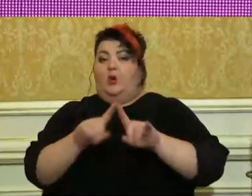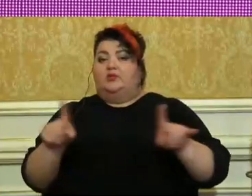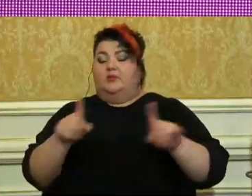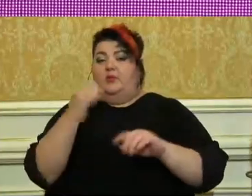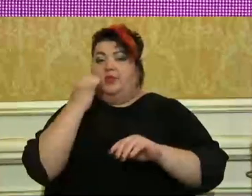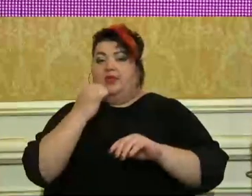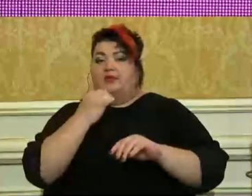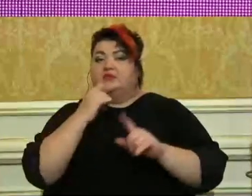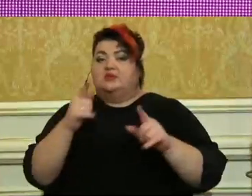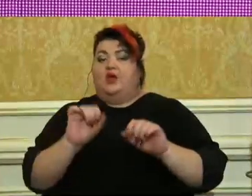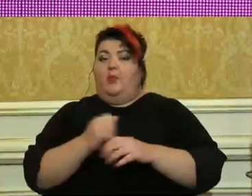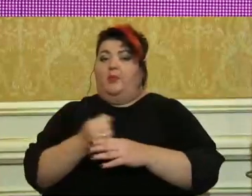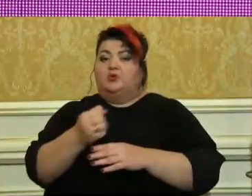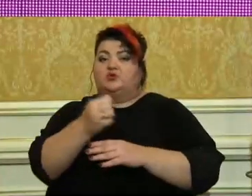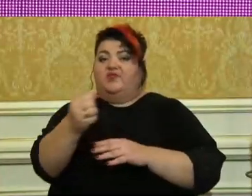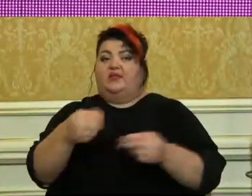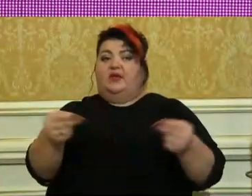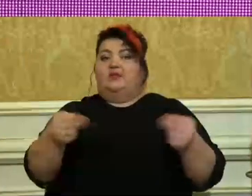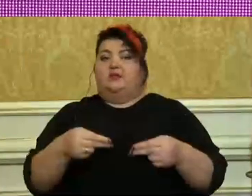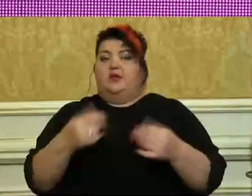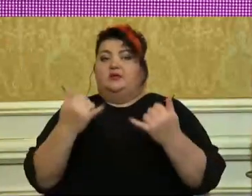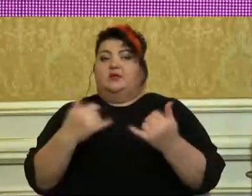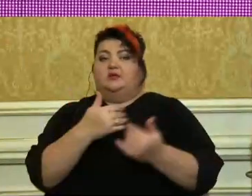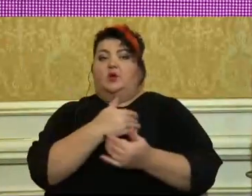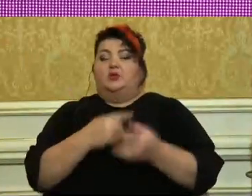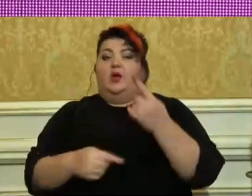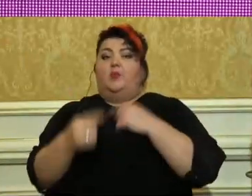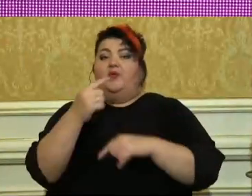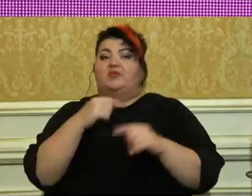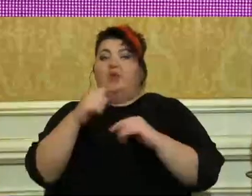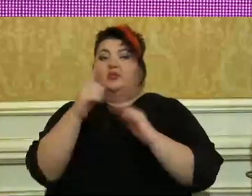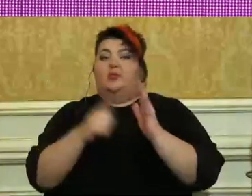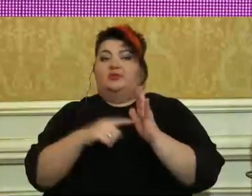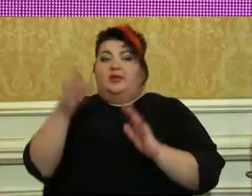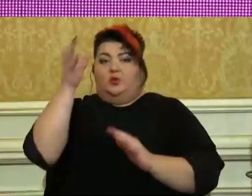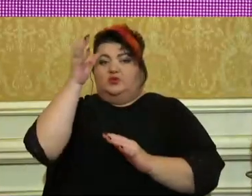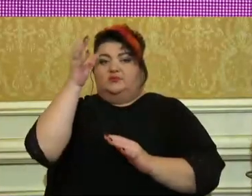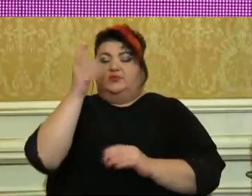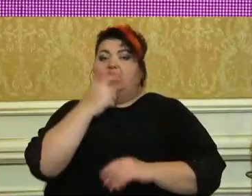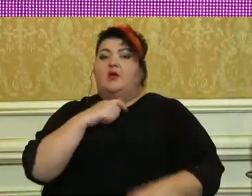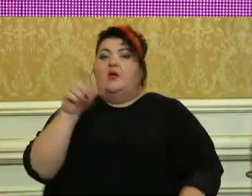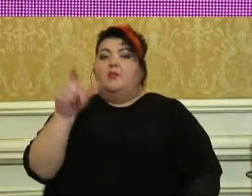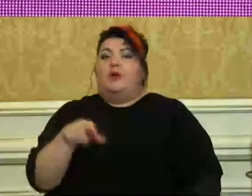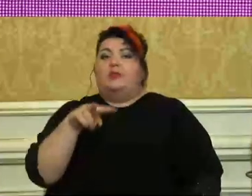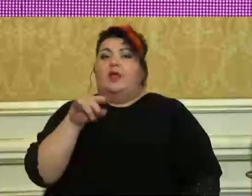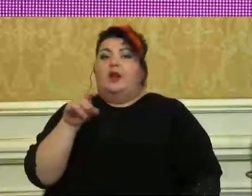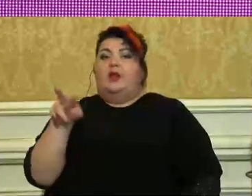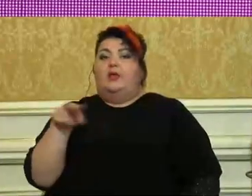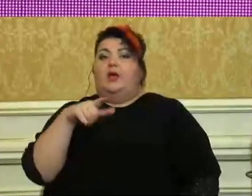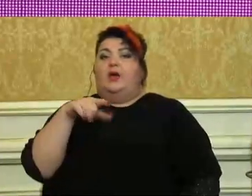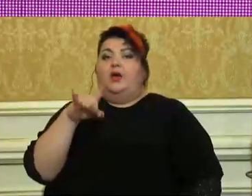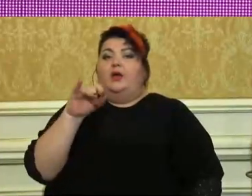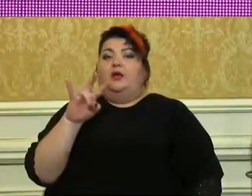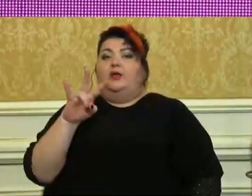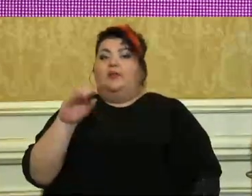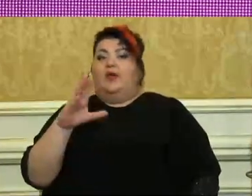just, you know, promoting the ratification of the Istanbul Convention. I would like to come back to the educational issue. Mrs.